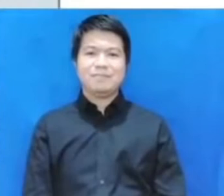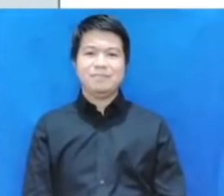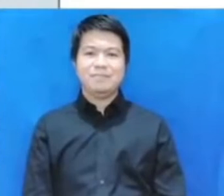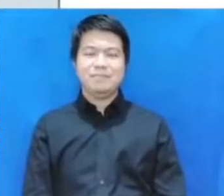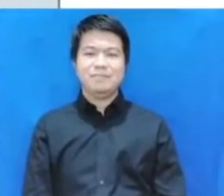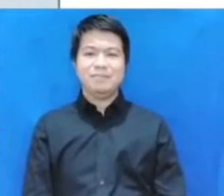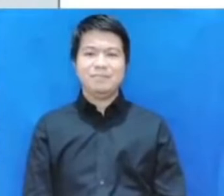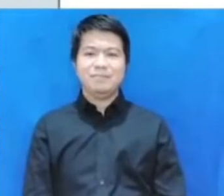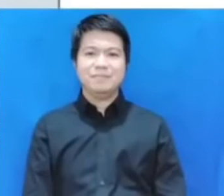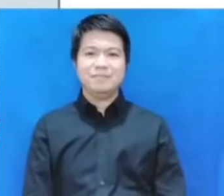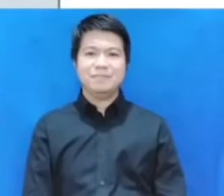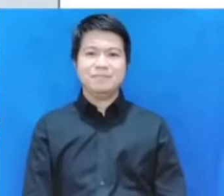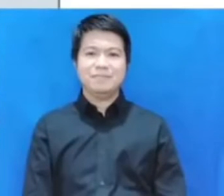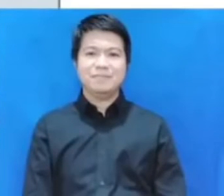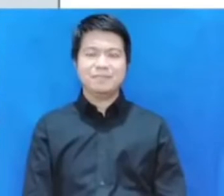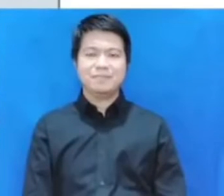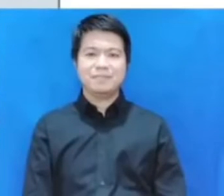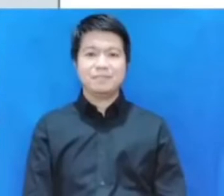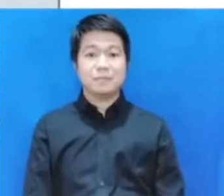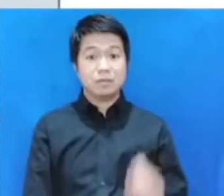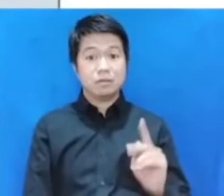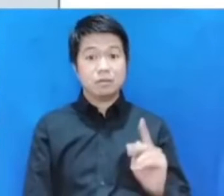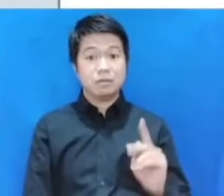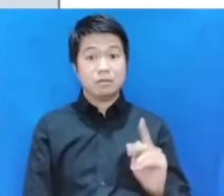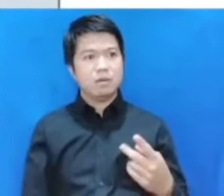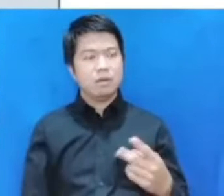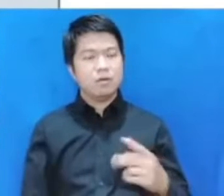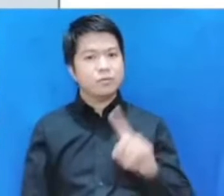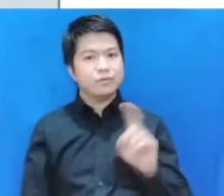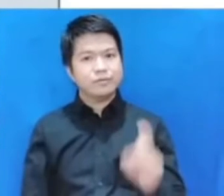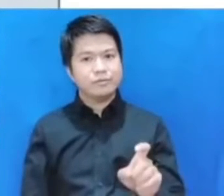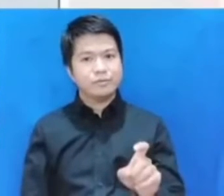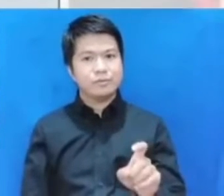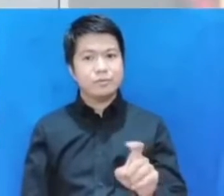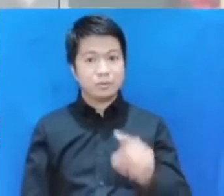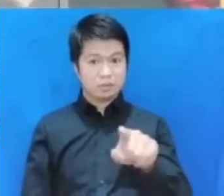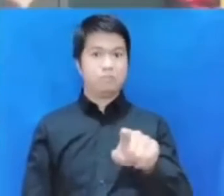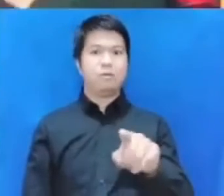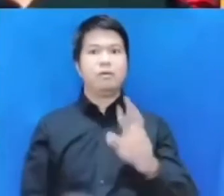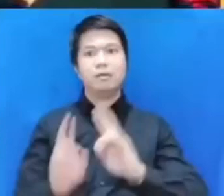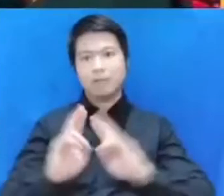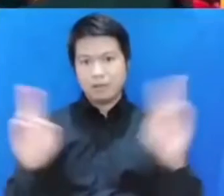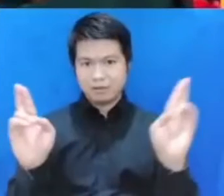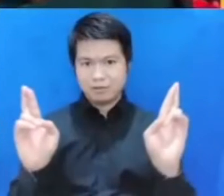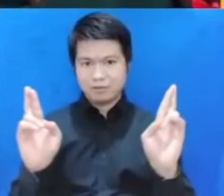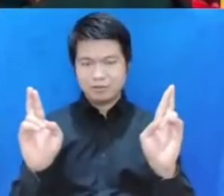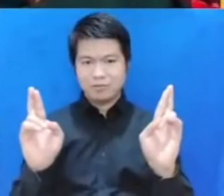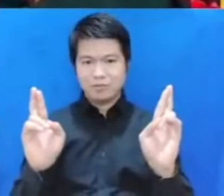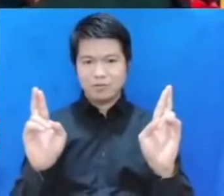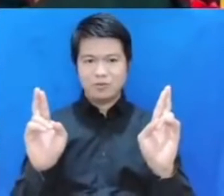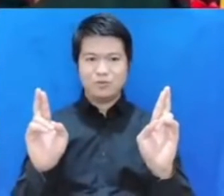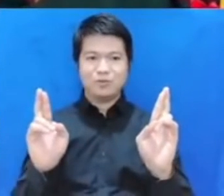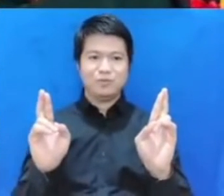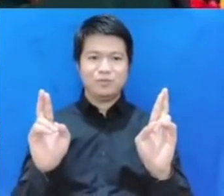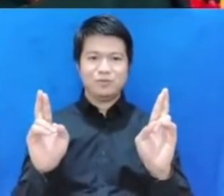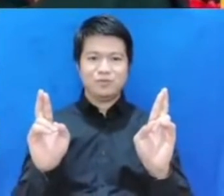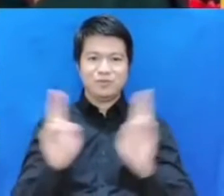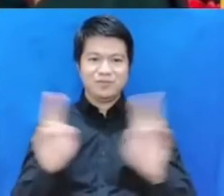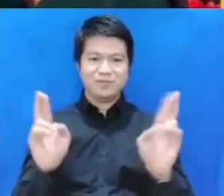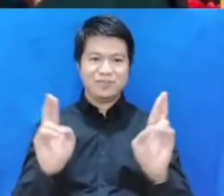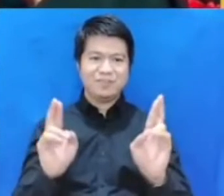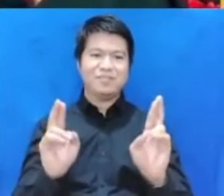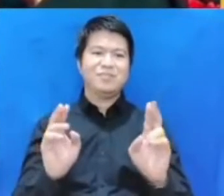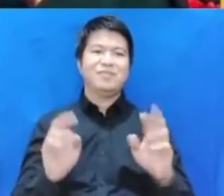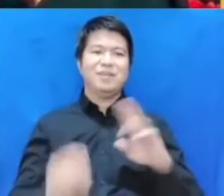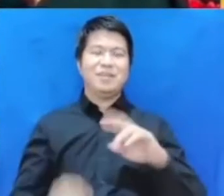Now, my question is, are you ready to dive into the RPMS PPST indicators?